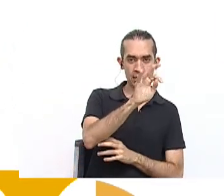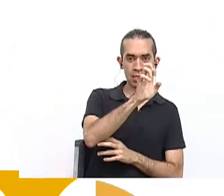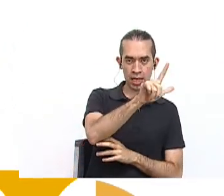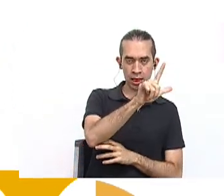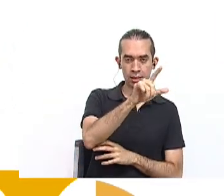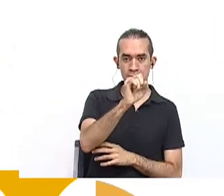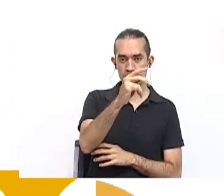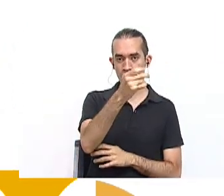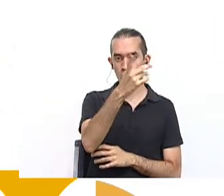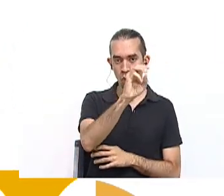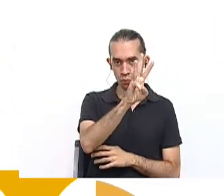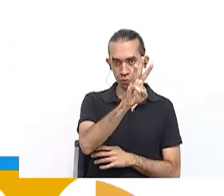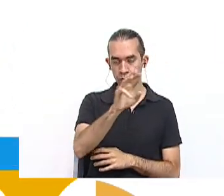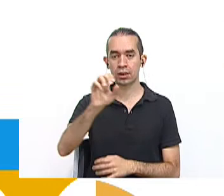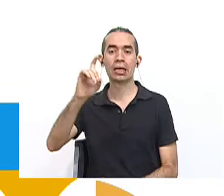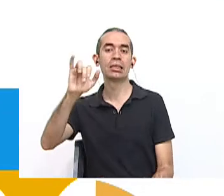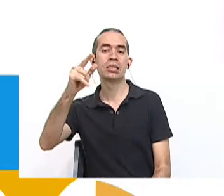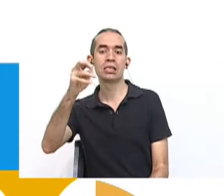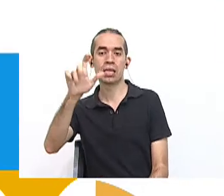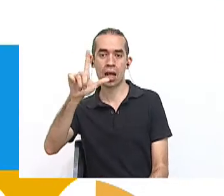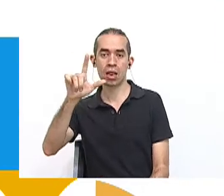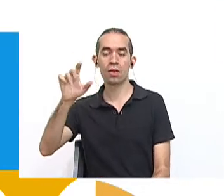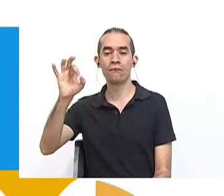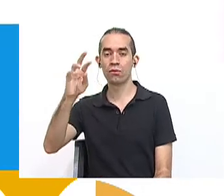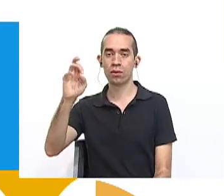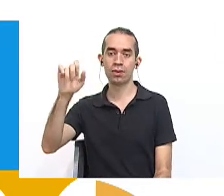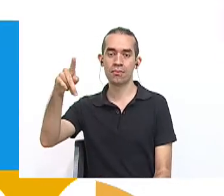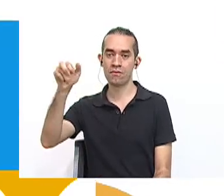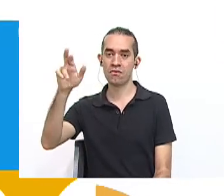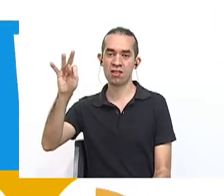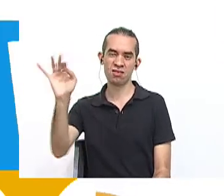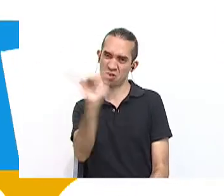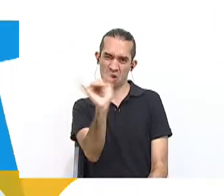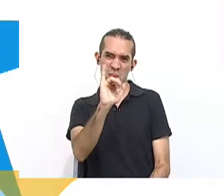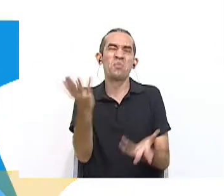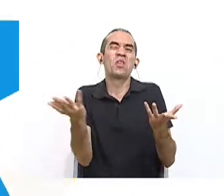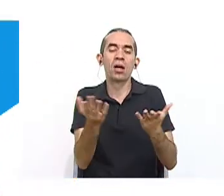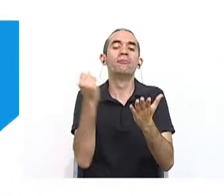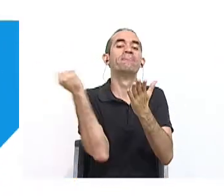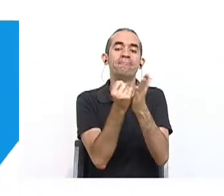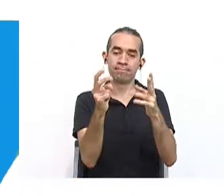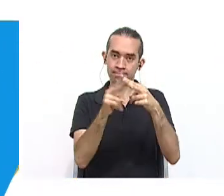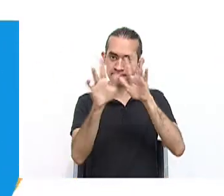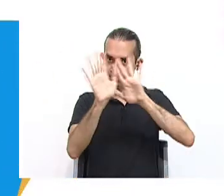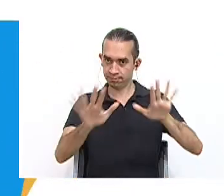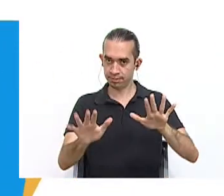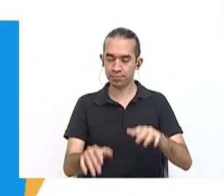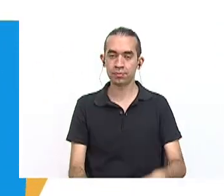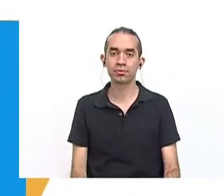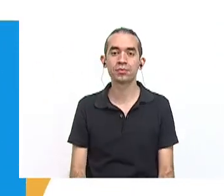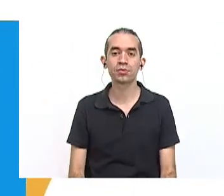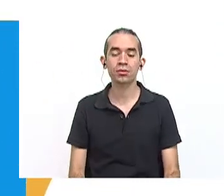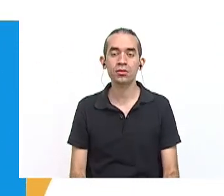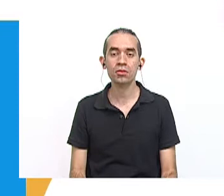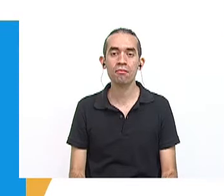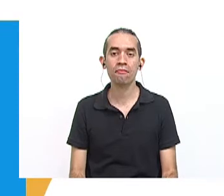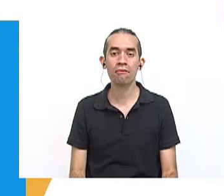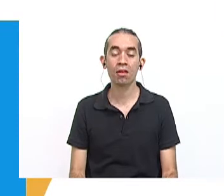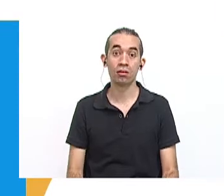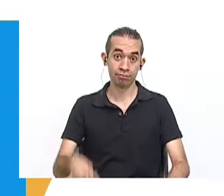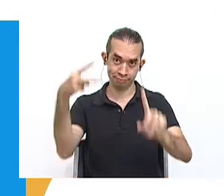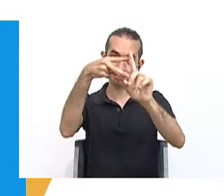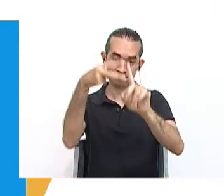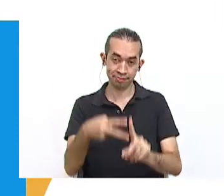are synonyms because they mean almost the same. All right? Now, I'm going to present some vocabulary, as I